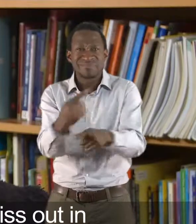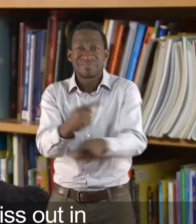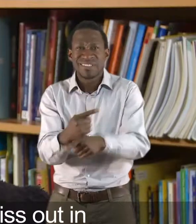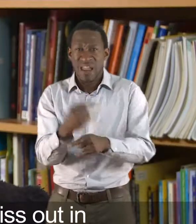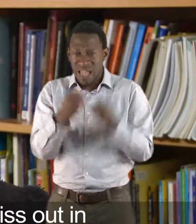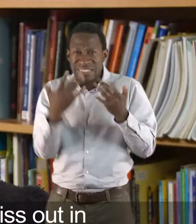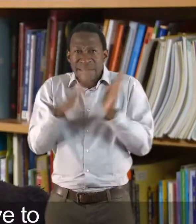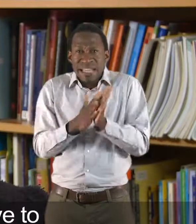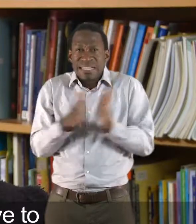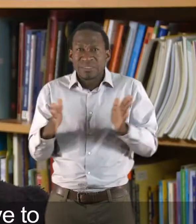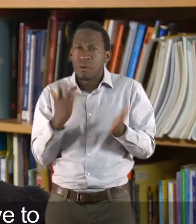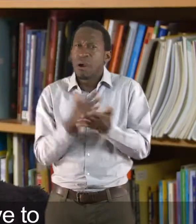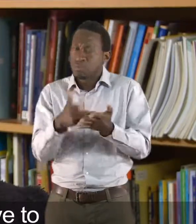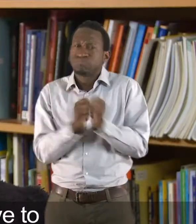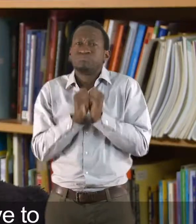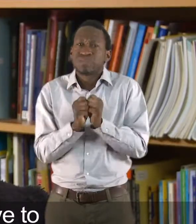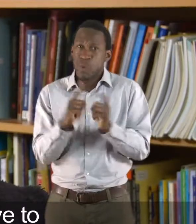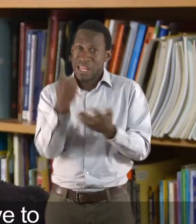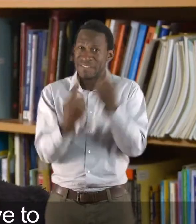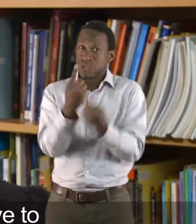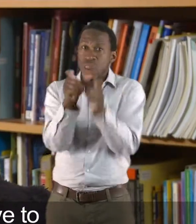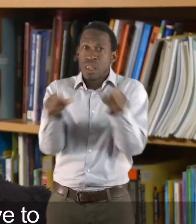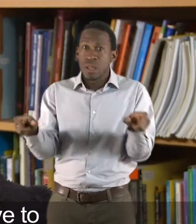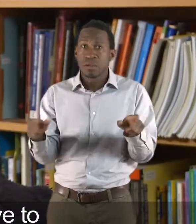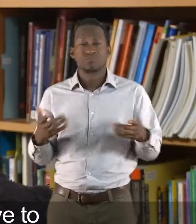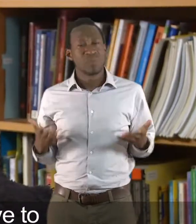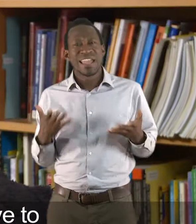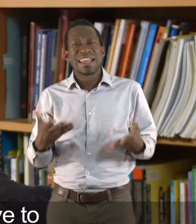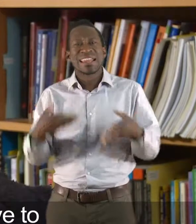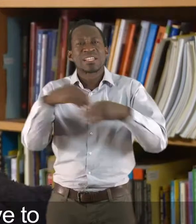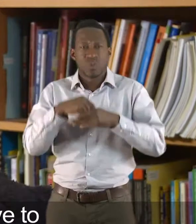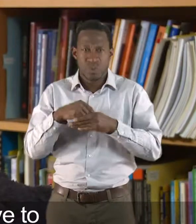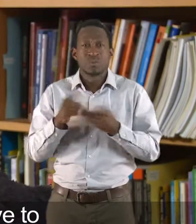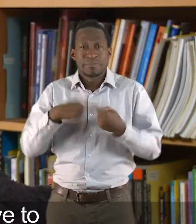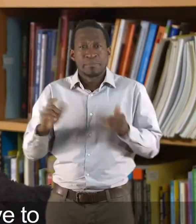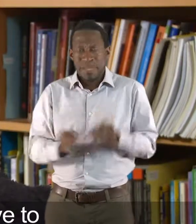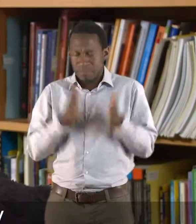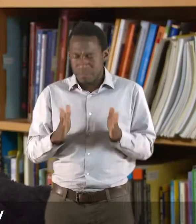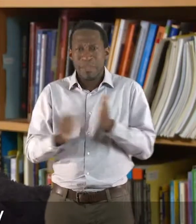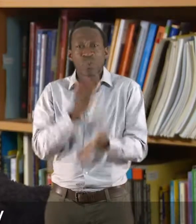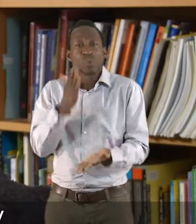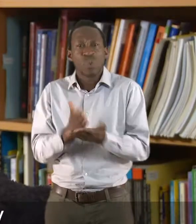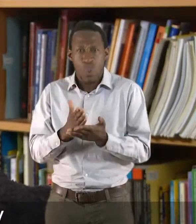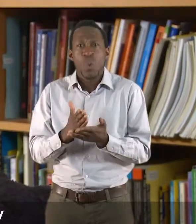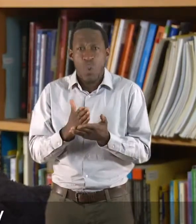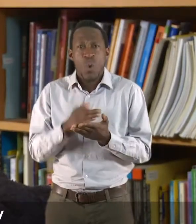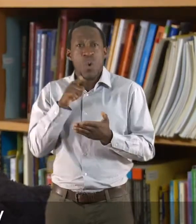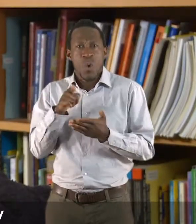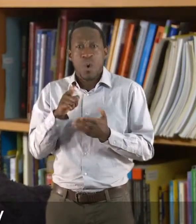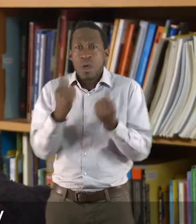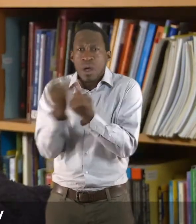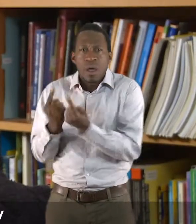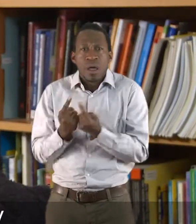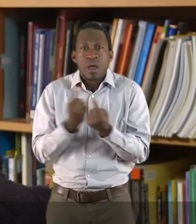an individual. So even if we're included, we have to make sure that the setting is not rigid, that the person can really be included